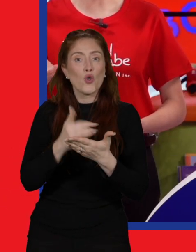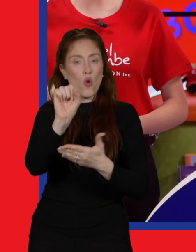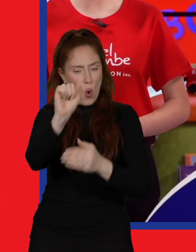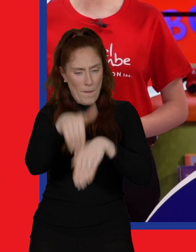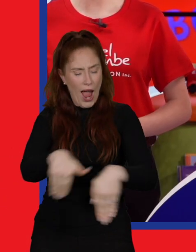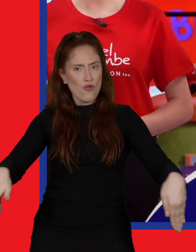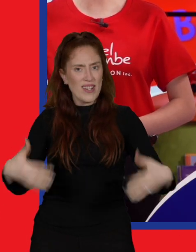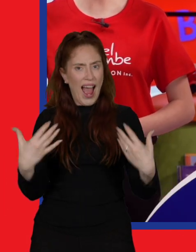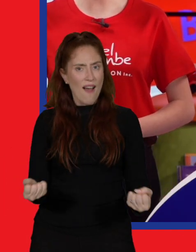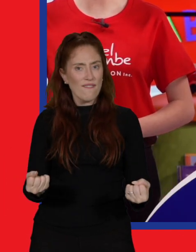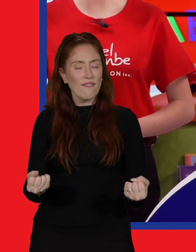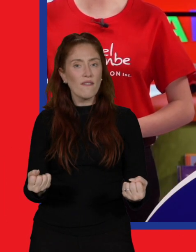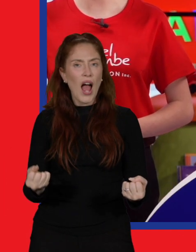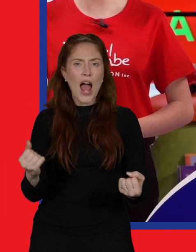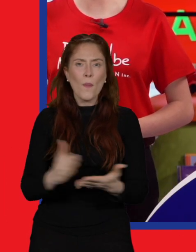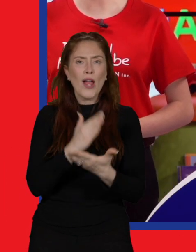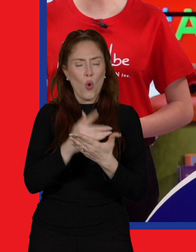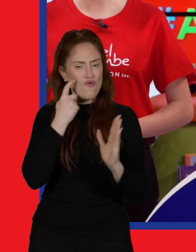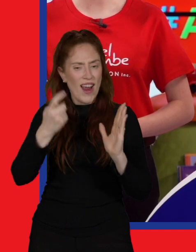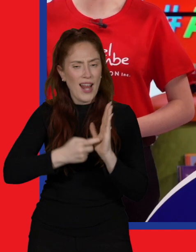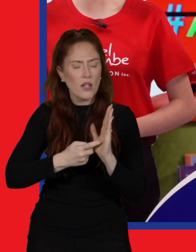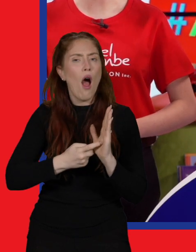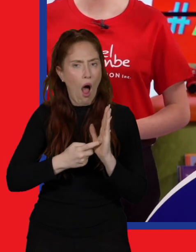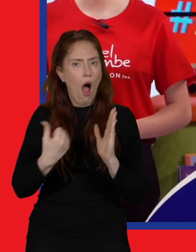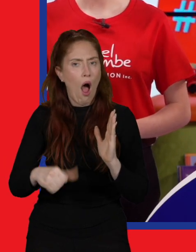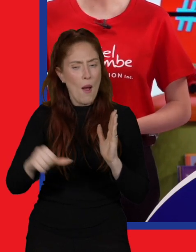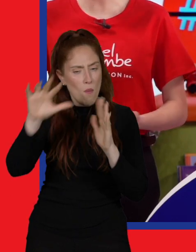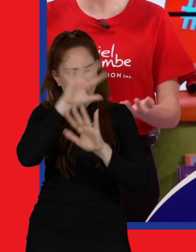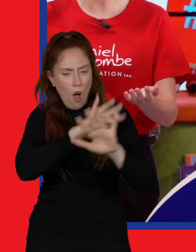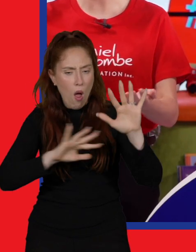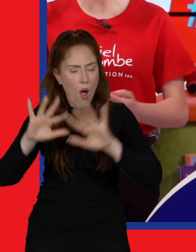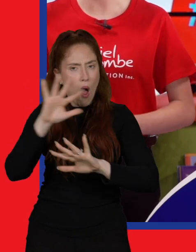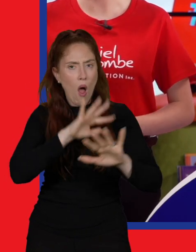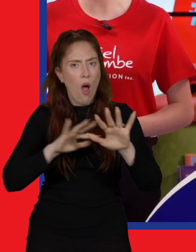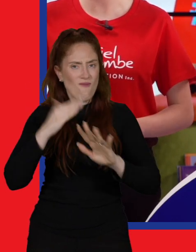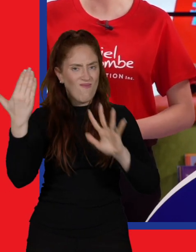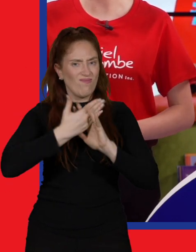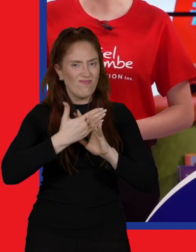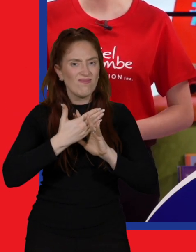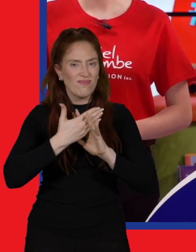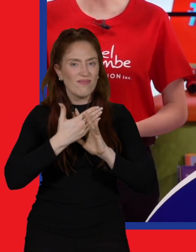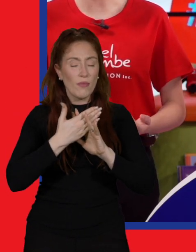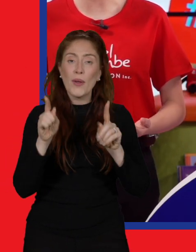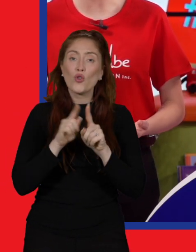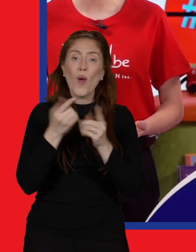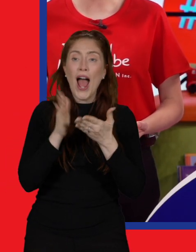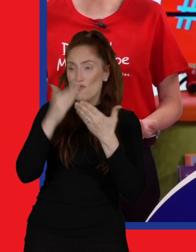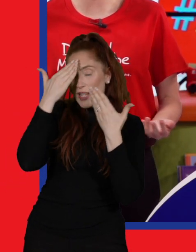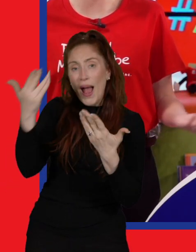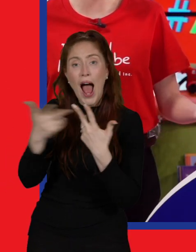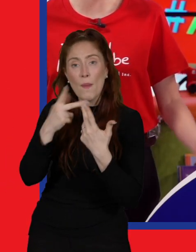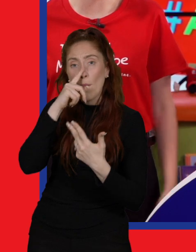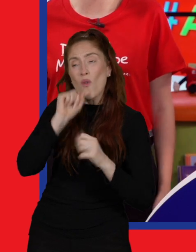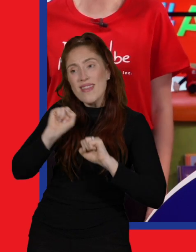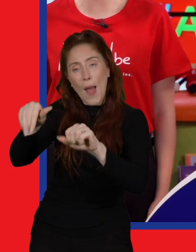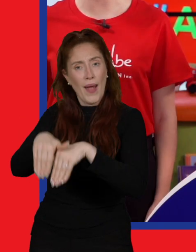set your own boundaries and recognise when they are being blurred or crossed, and how this can impact your personal safety, as well as how to